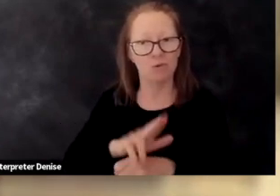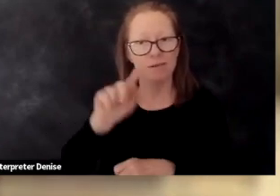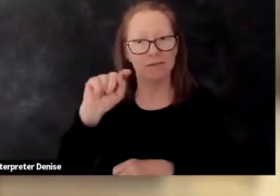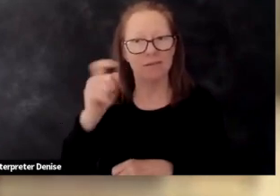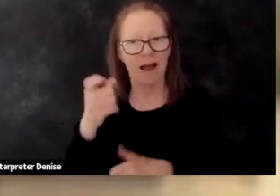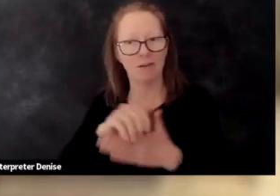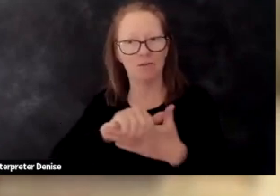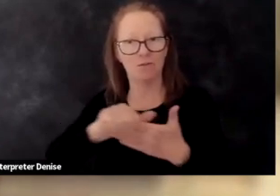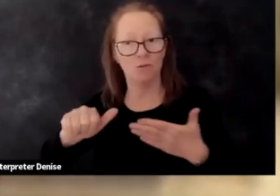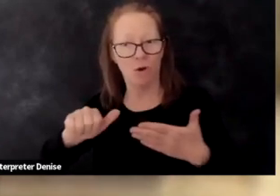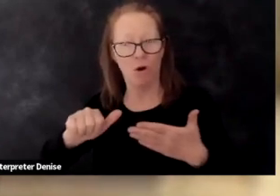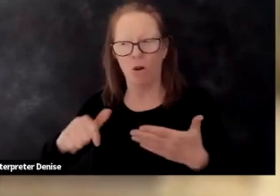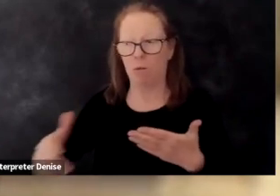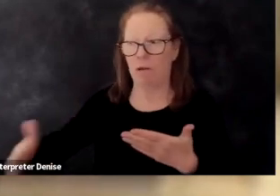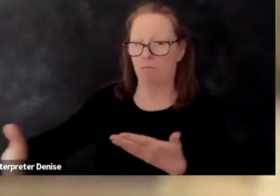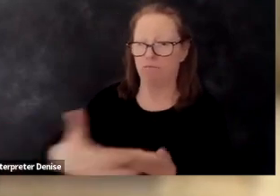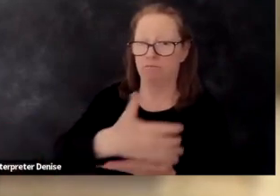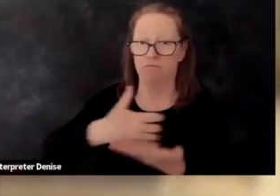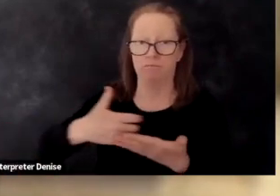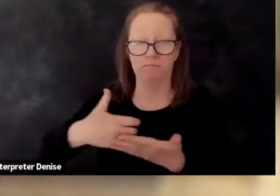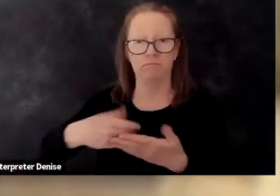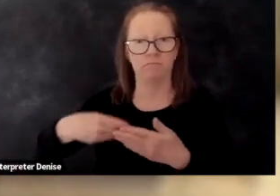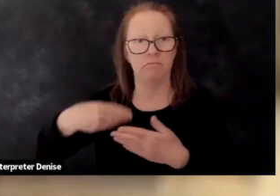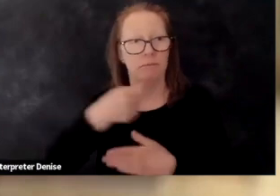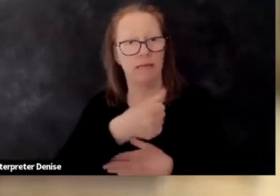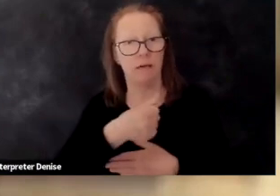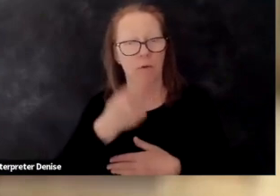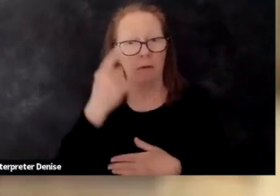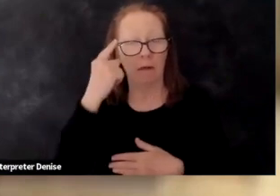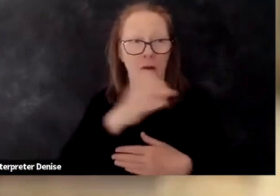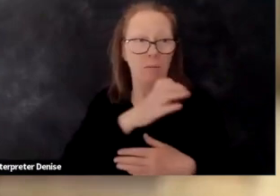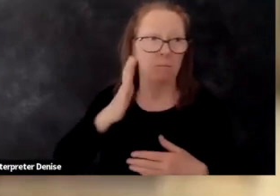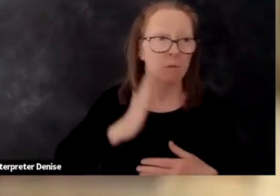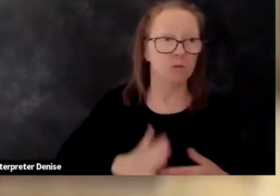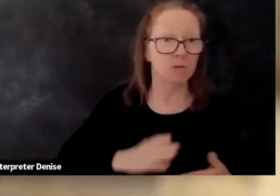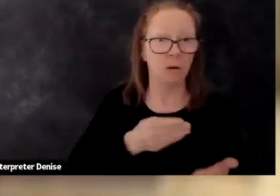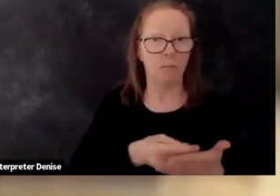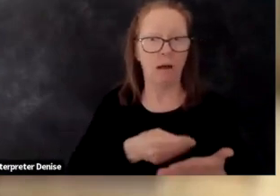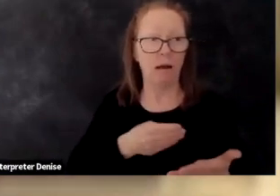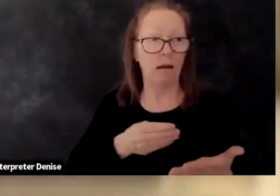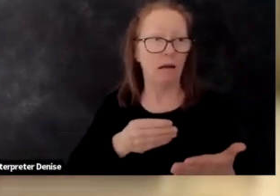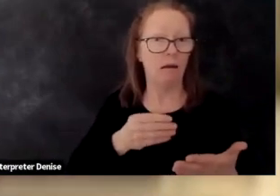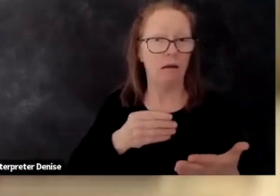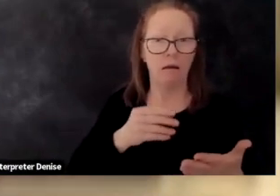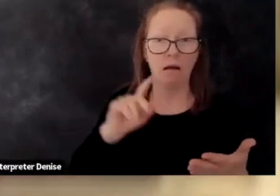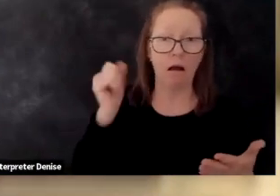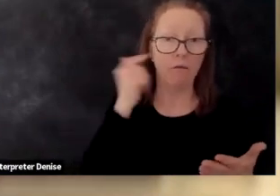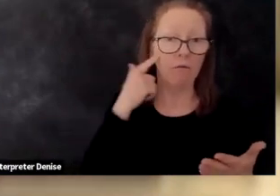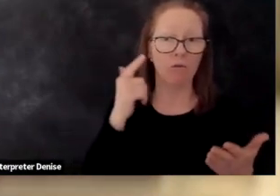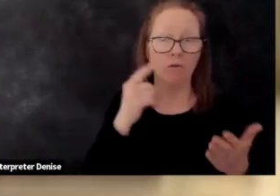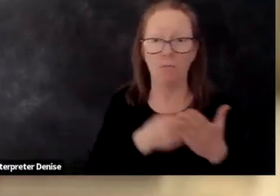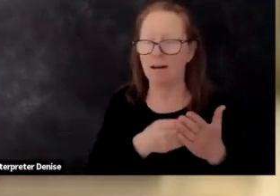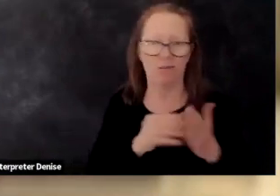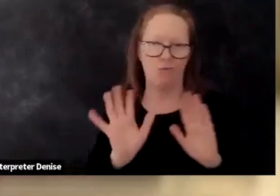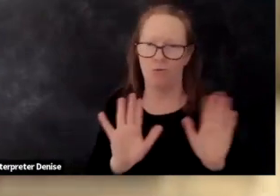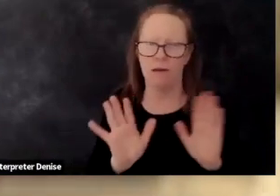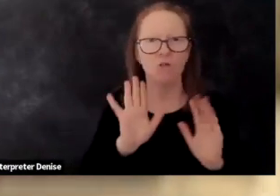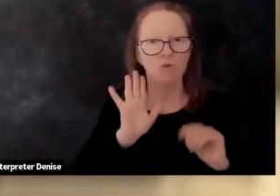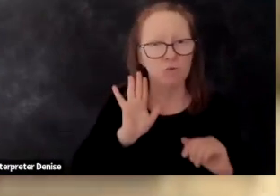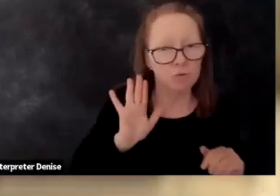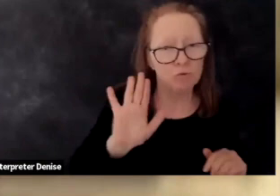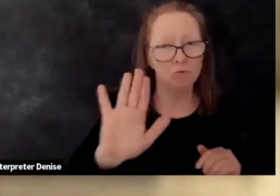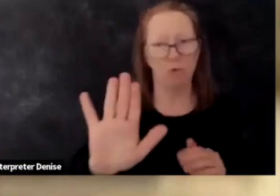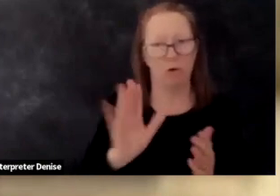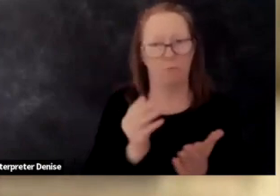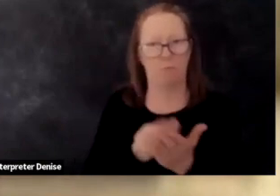So we sometimes forget. We think it's the commissioner's money, the governor's money, the elected officials' money. It's your money. And most of the time,